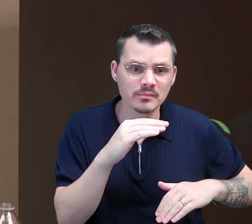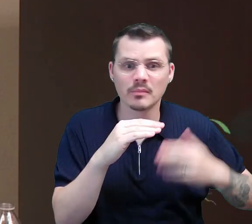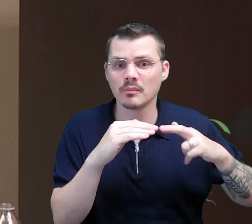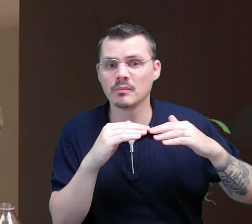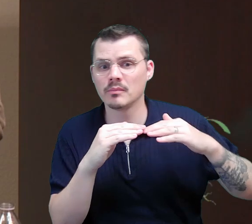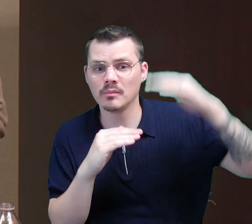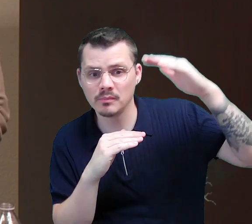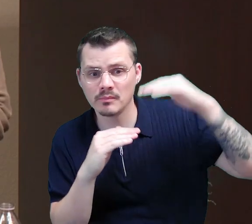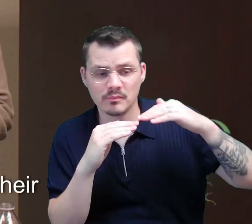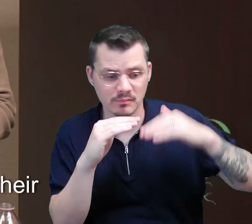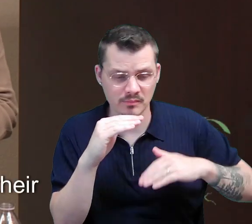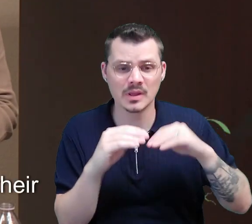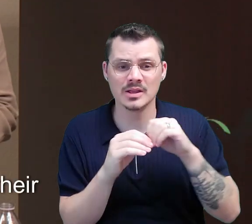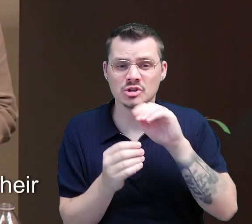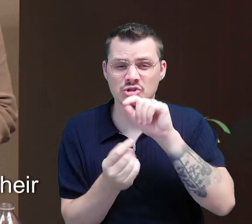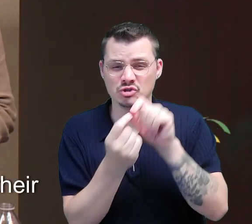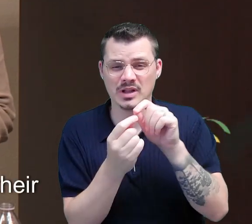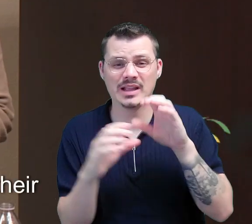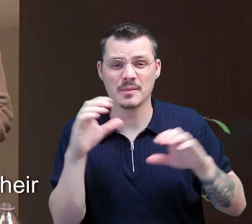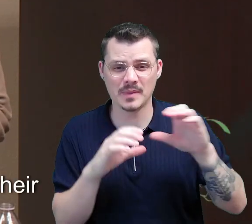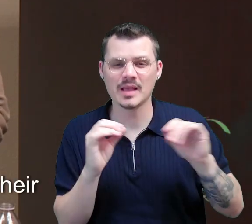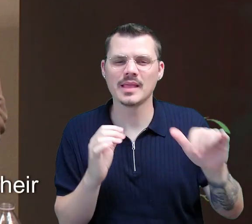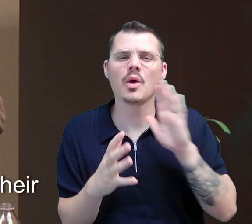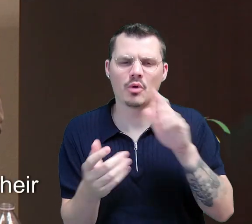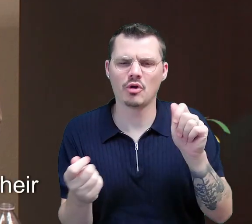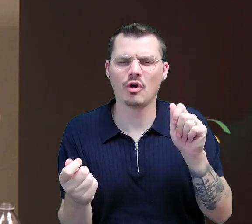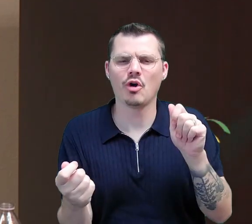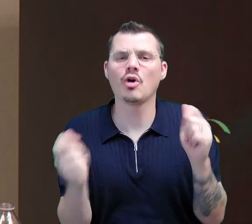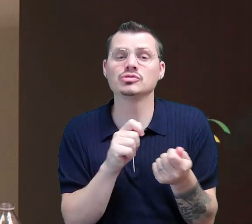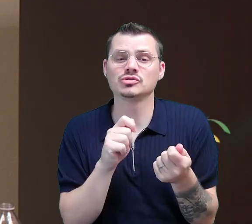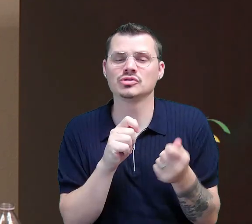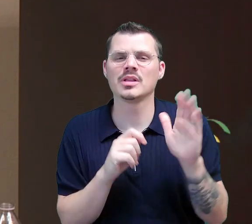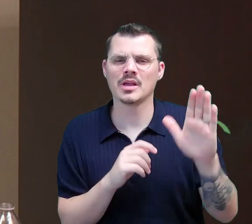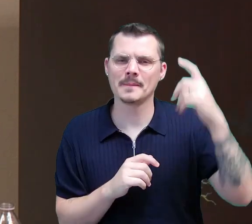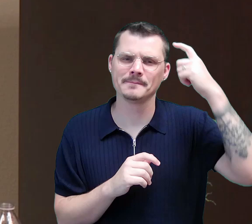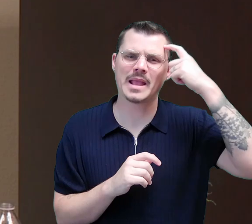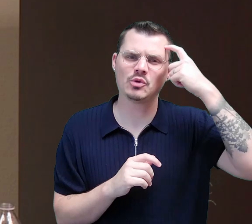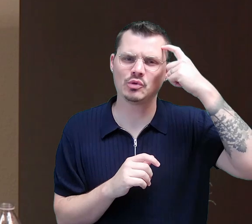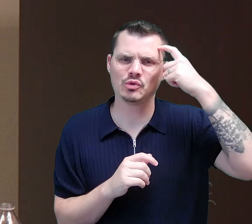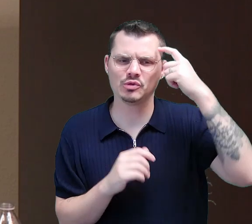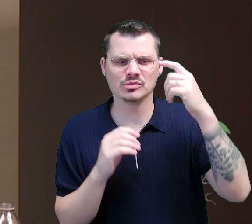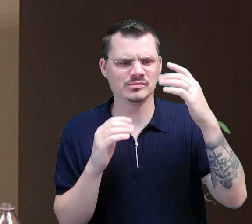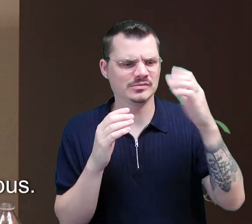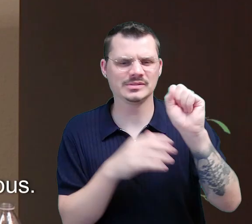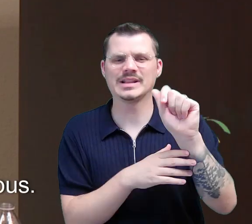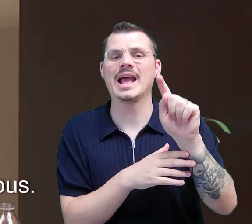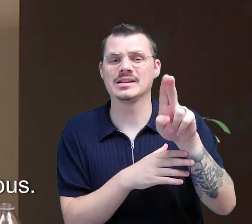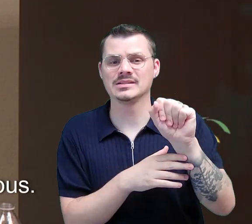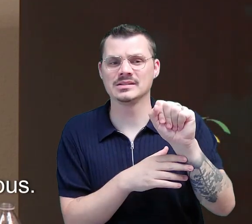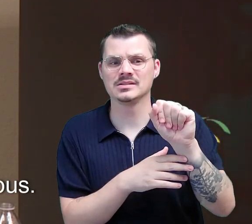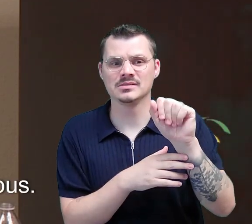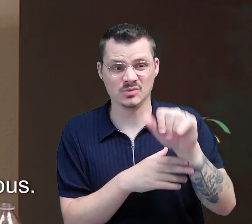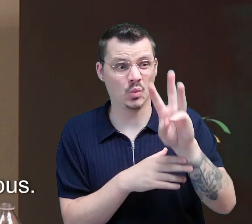pint too high in certain chemicals, and it will alter their mental status in a way